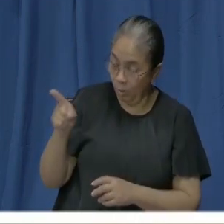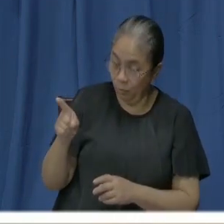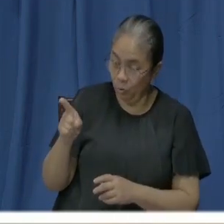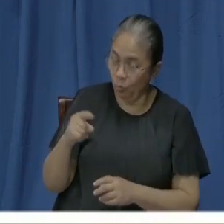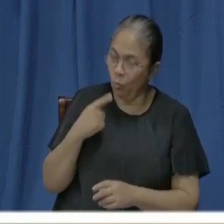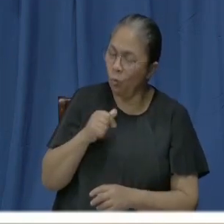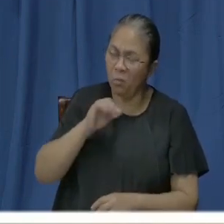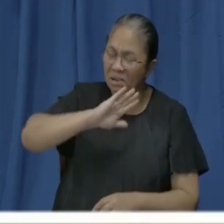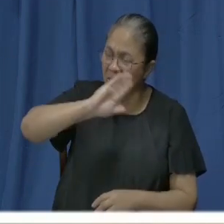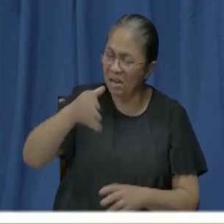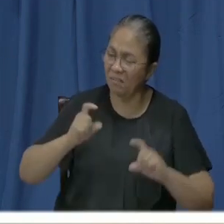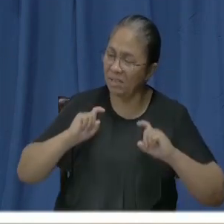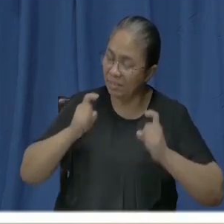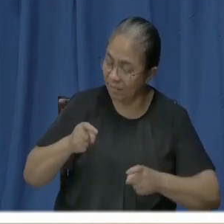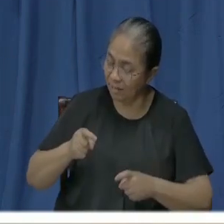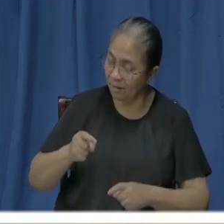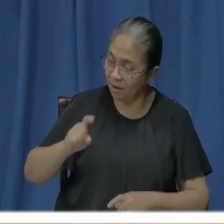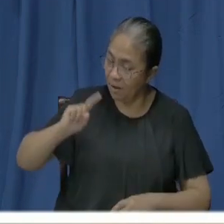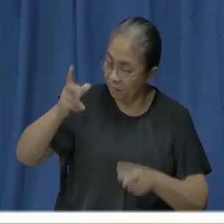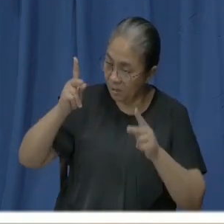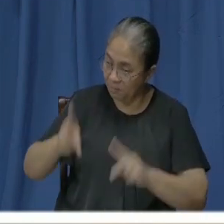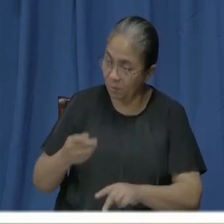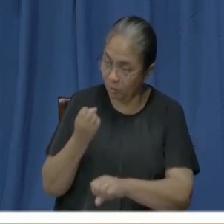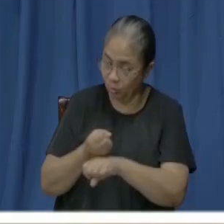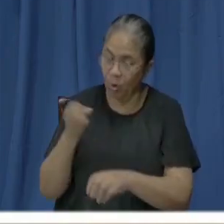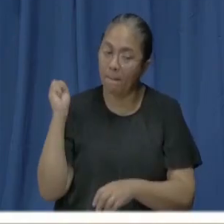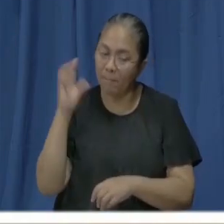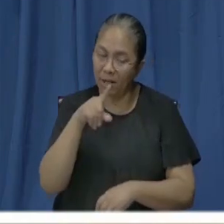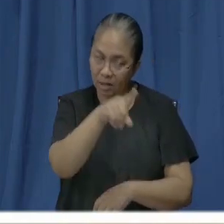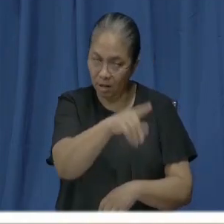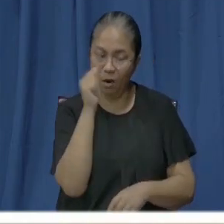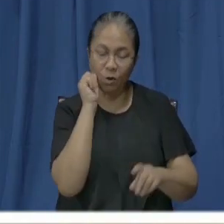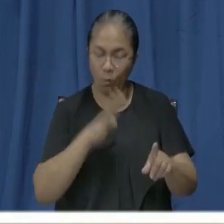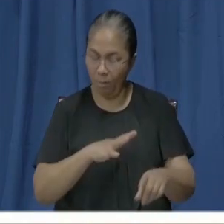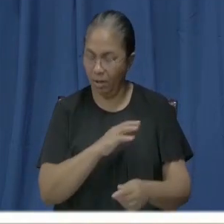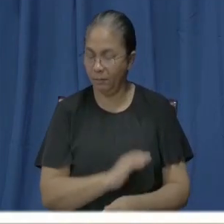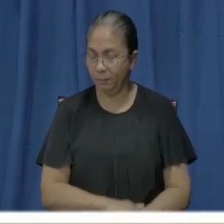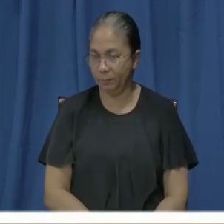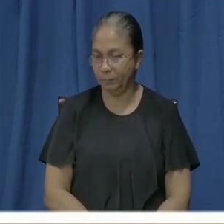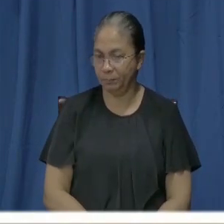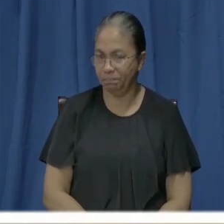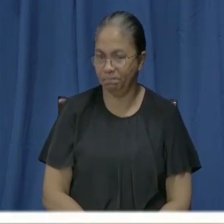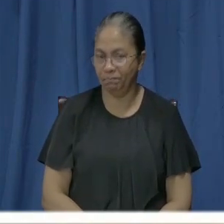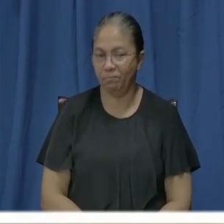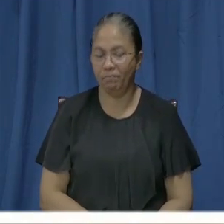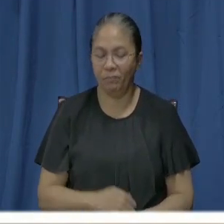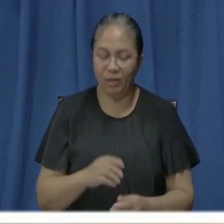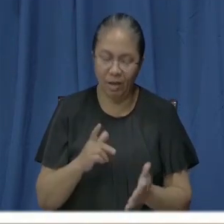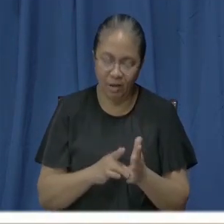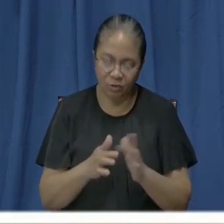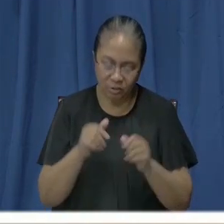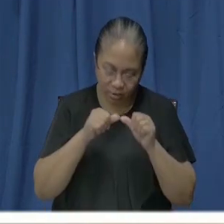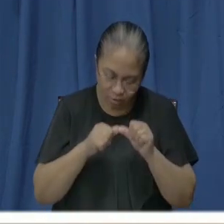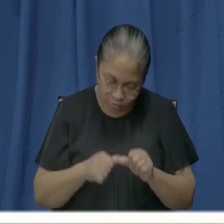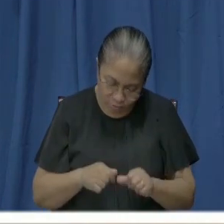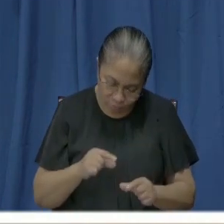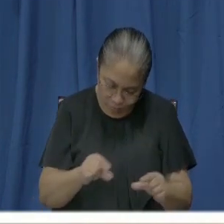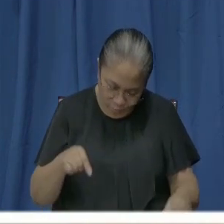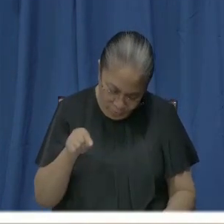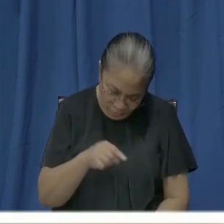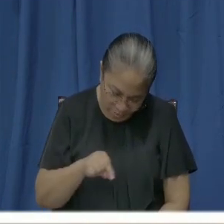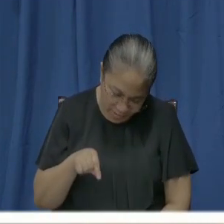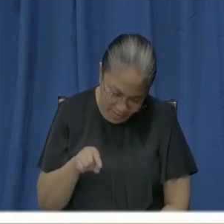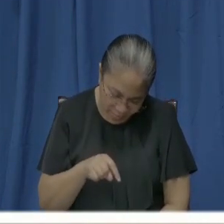sinned, let him be the first to throw a stone at her." Then he bent down and wrote on the ground